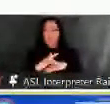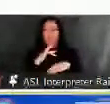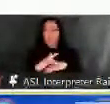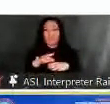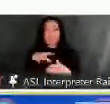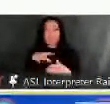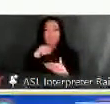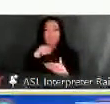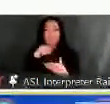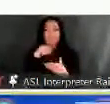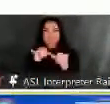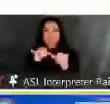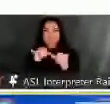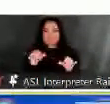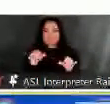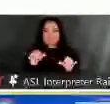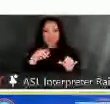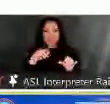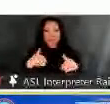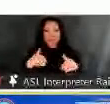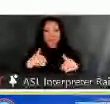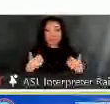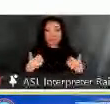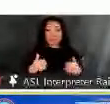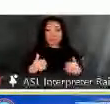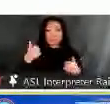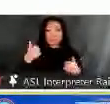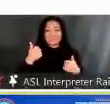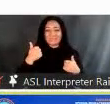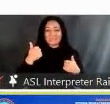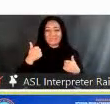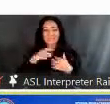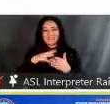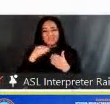our youngest learners with disabilities. Thank you.